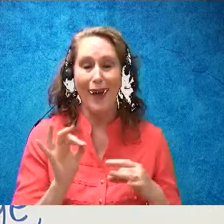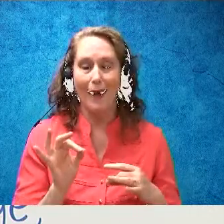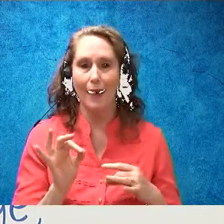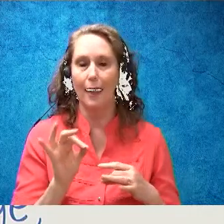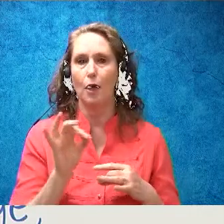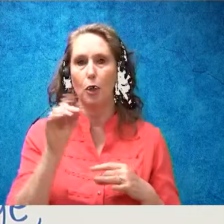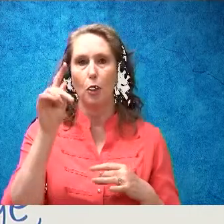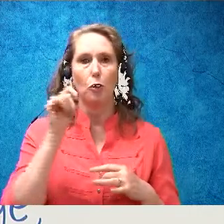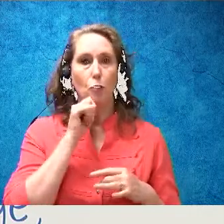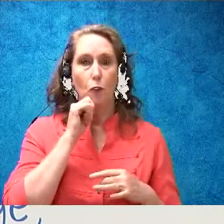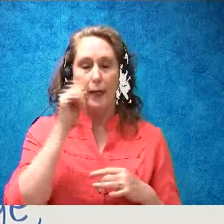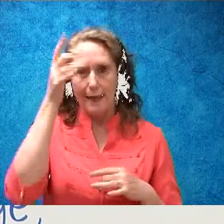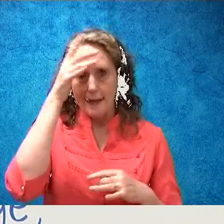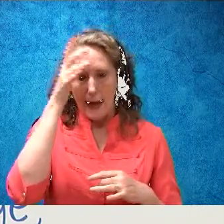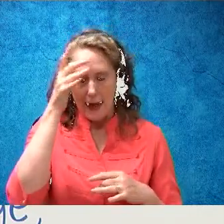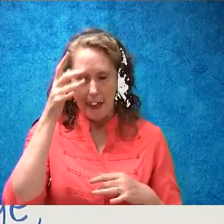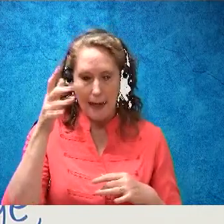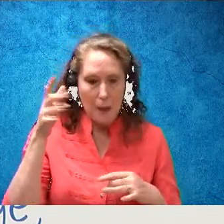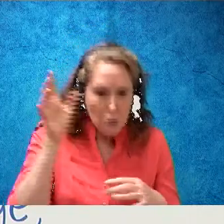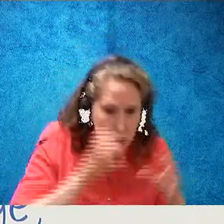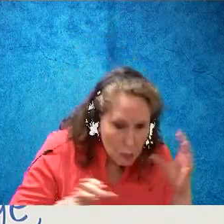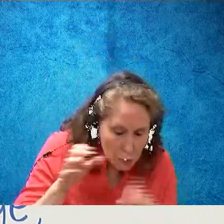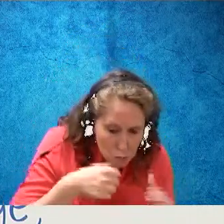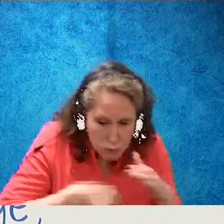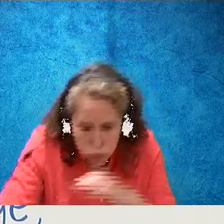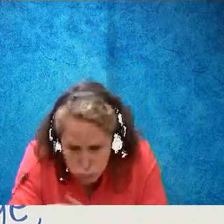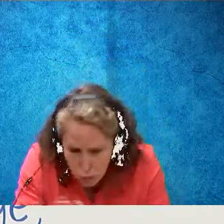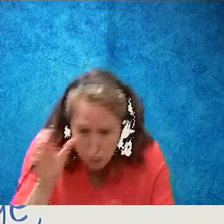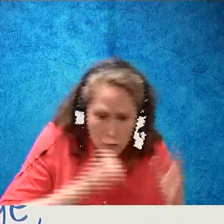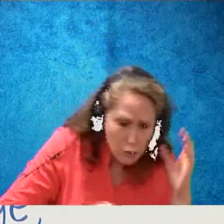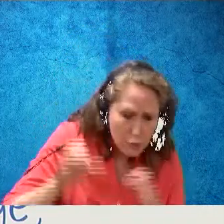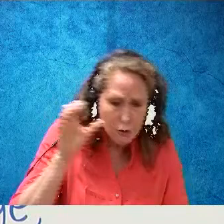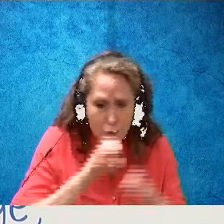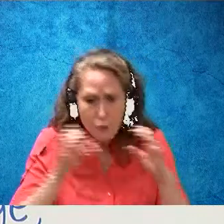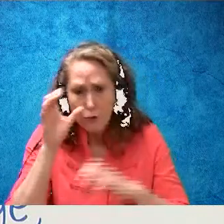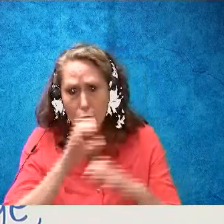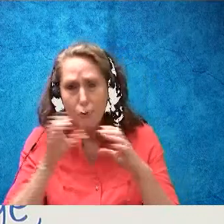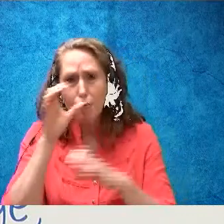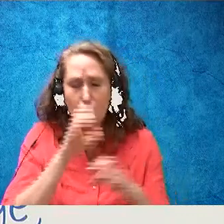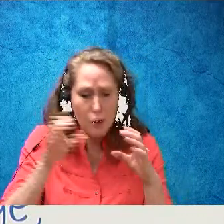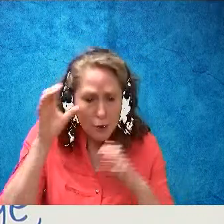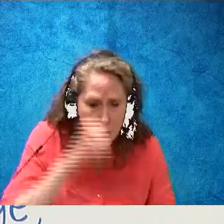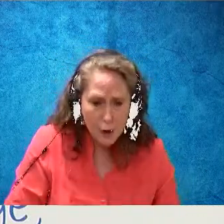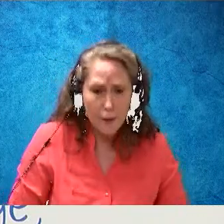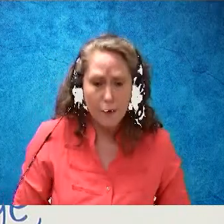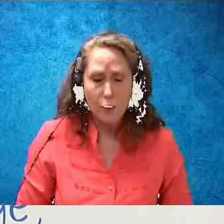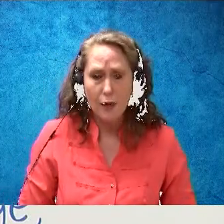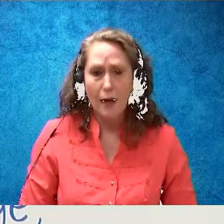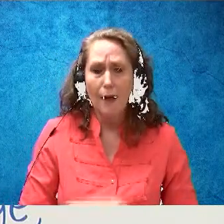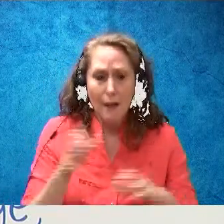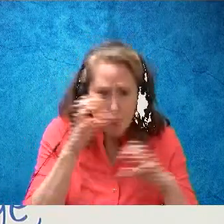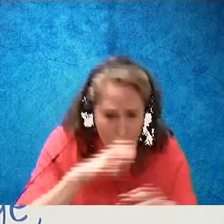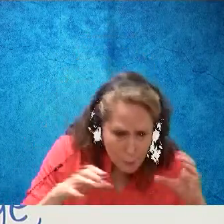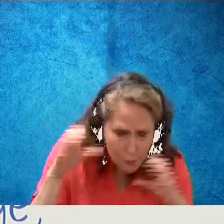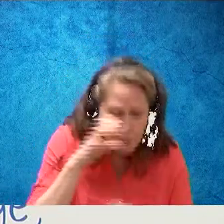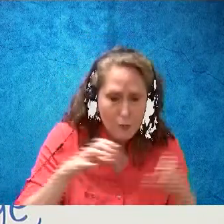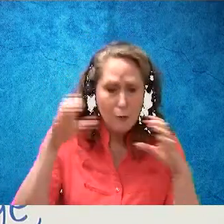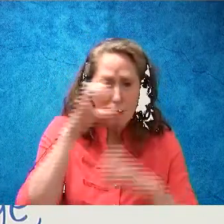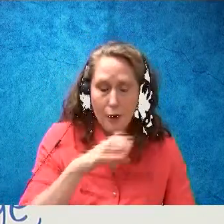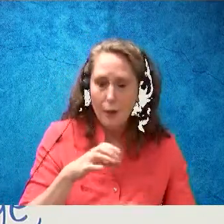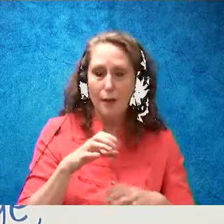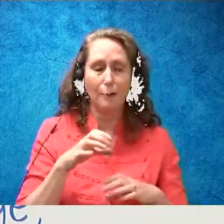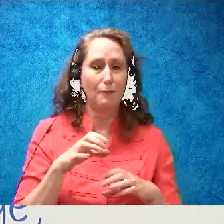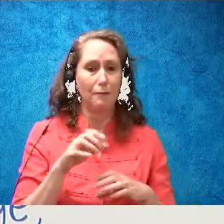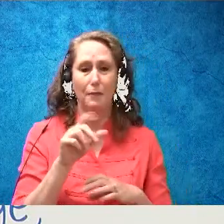Trixie's daddy looked for Nuffle Bunny and looked and looked and looked. But